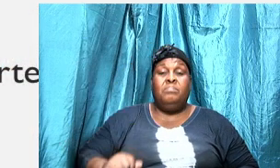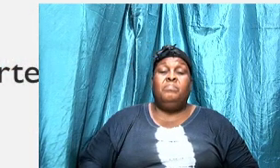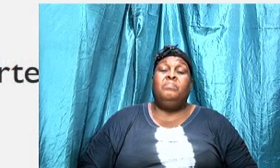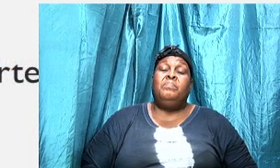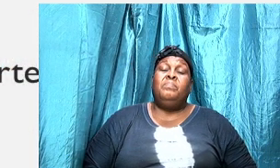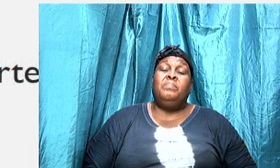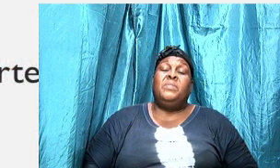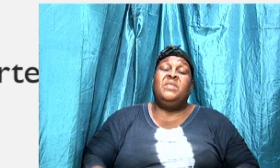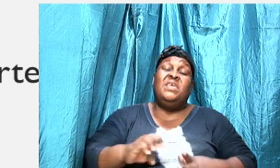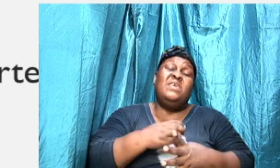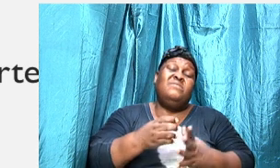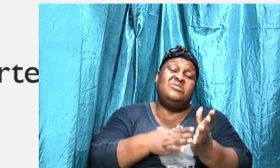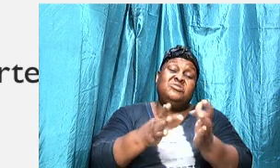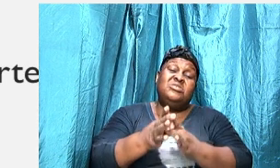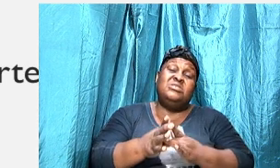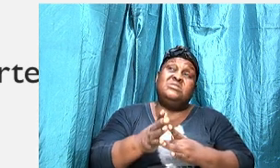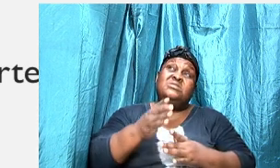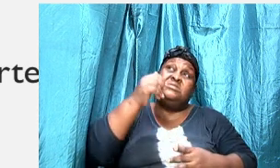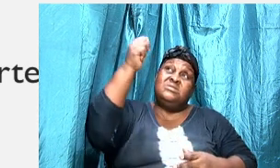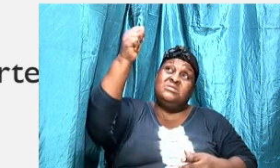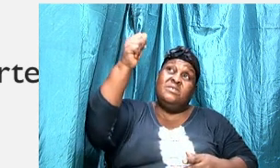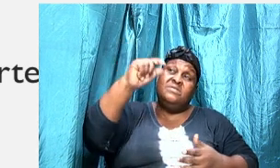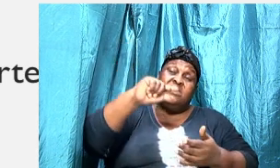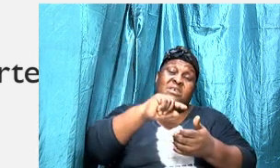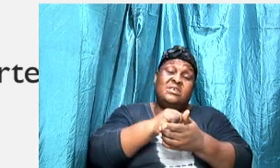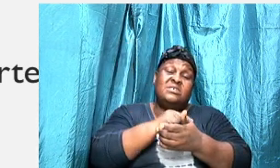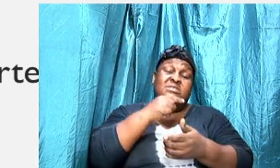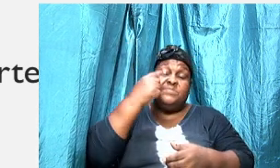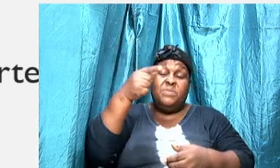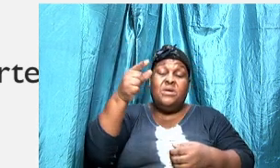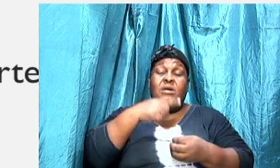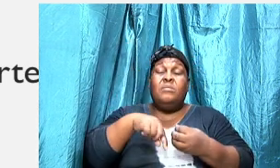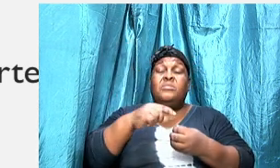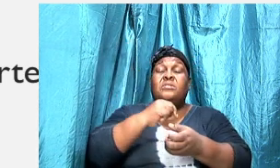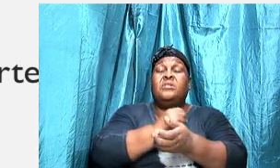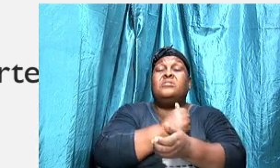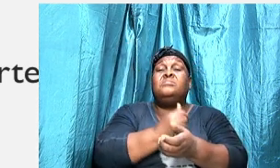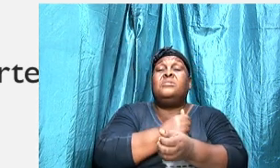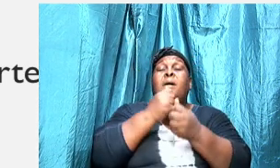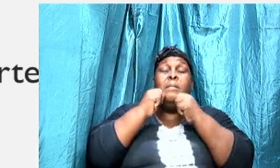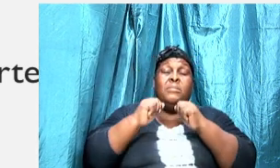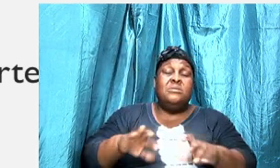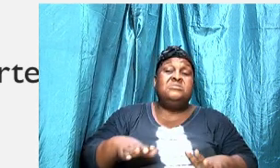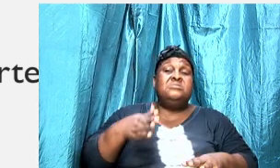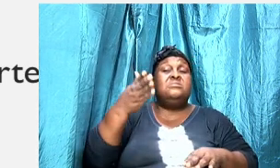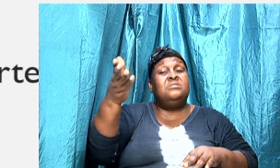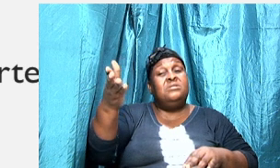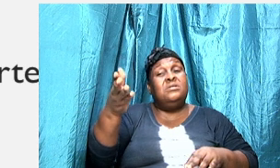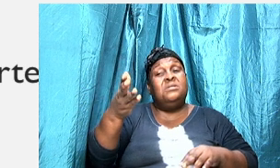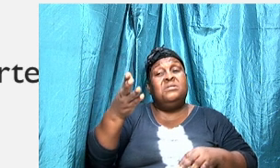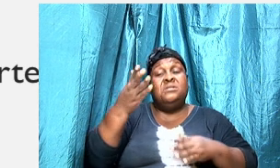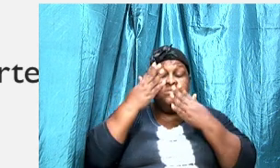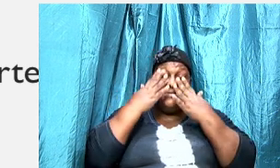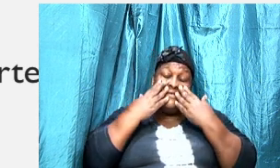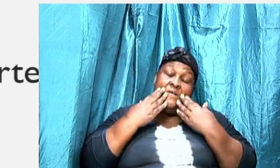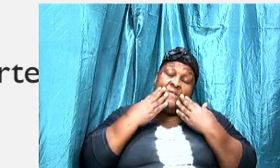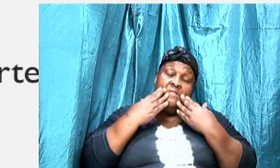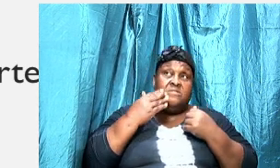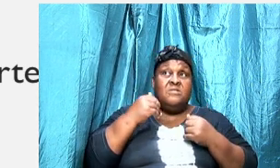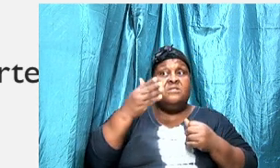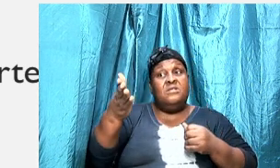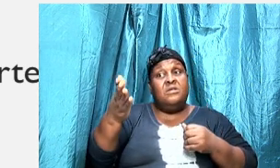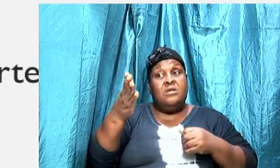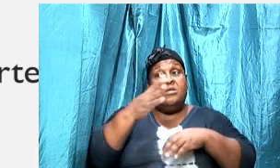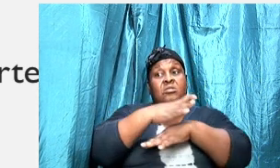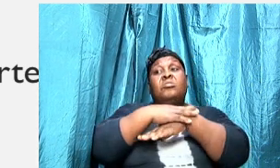about this in the gospel. He said, blessed are those that mourn, for they shall be comforted. We